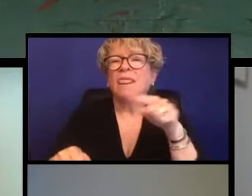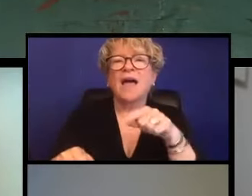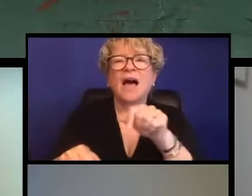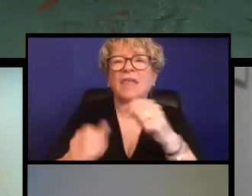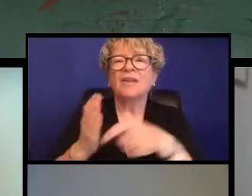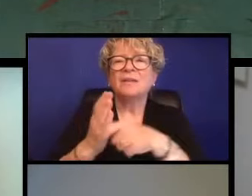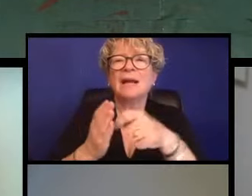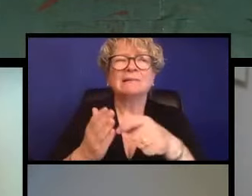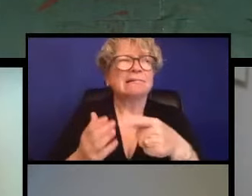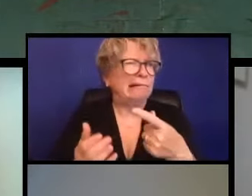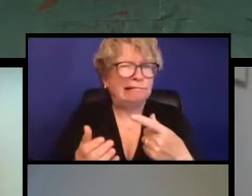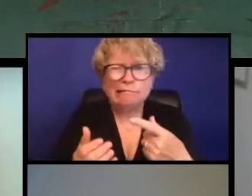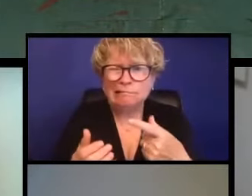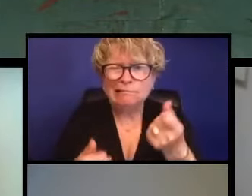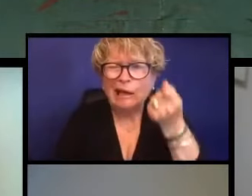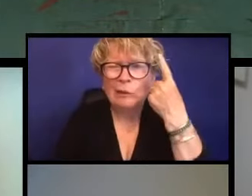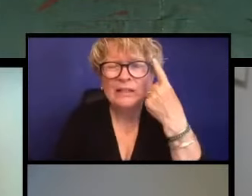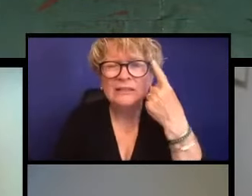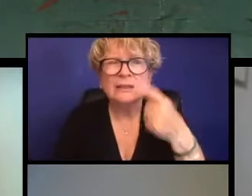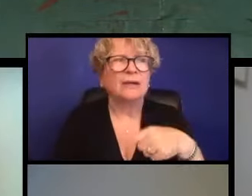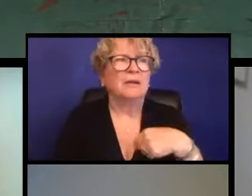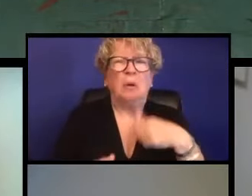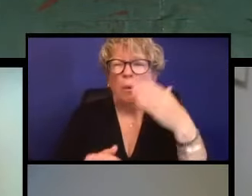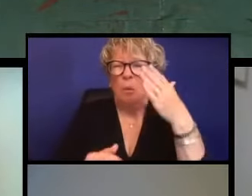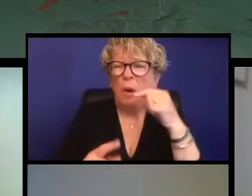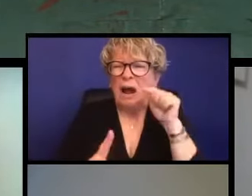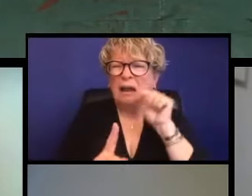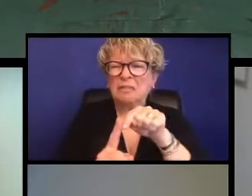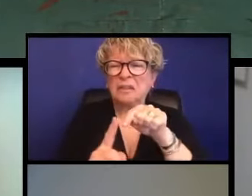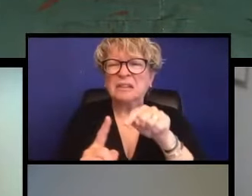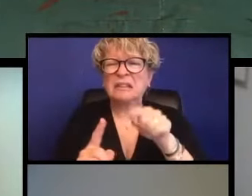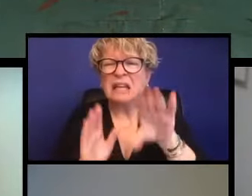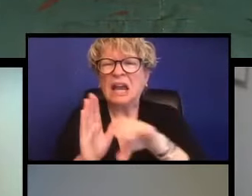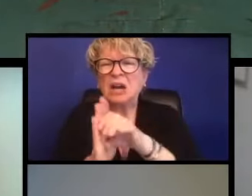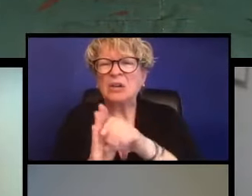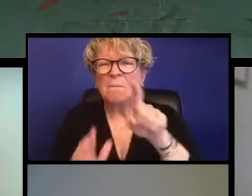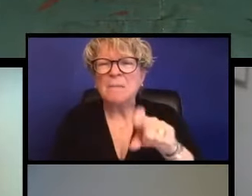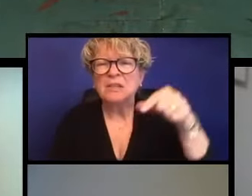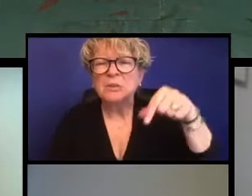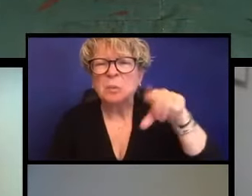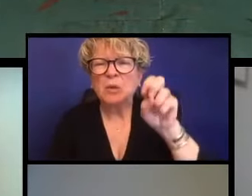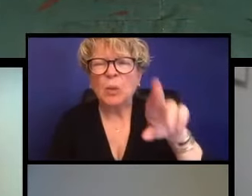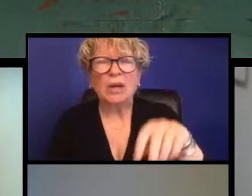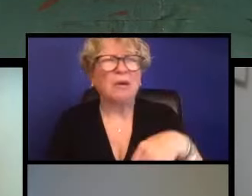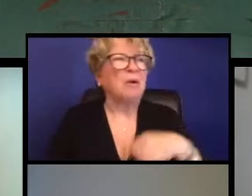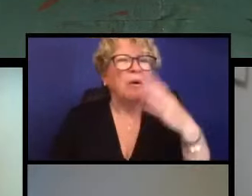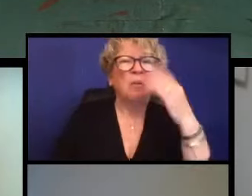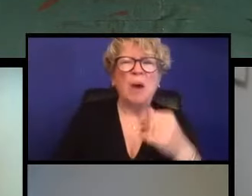Why do they have to be queer? Why does this have to be, you know, why does it have to be two women? Can't one of them be a guy, you know?